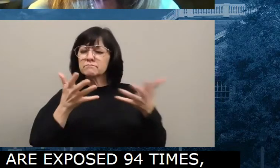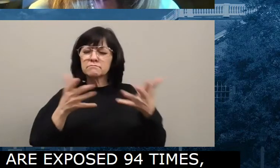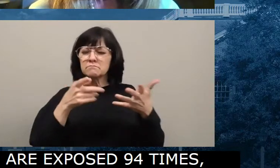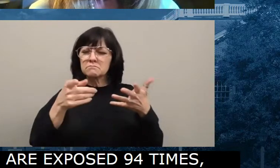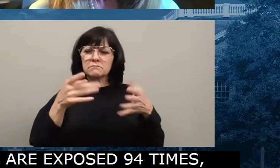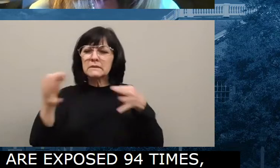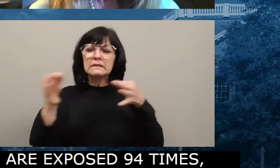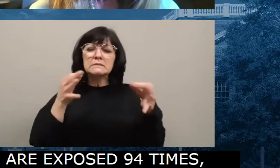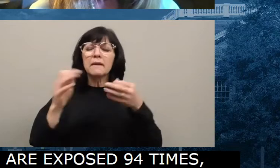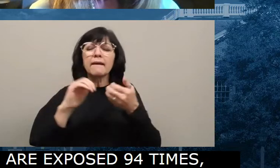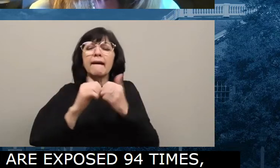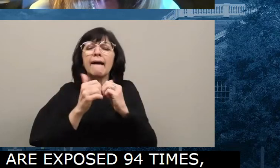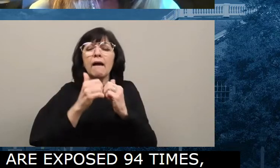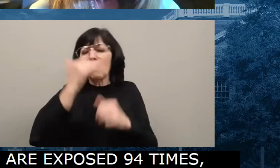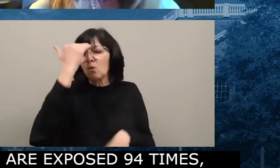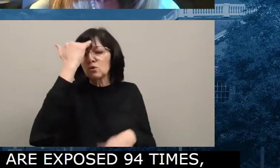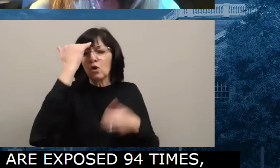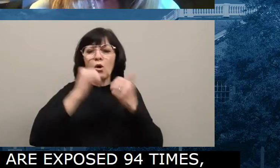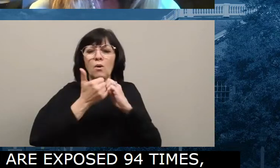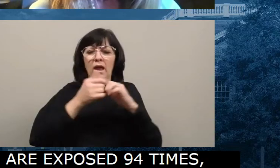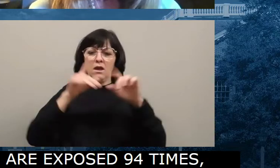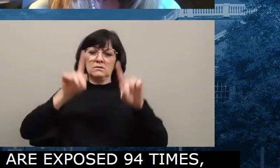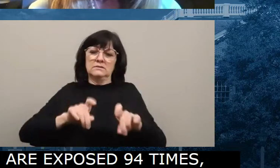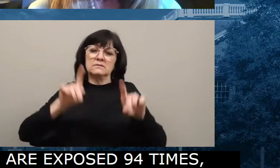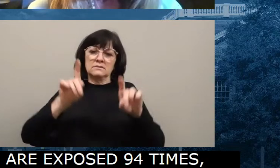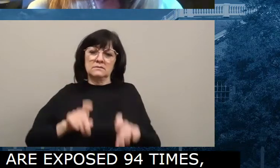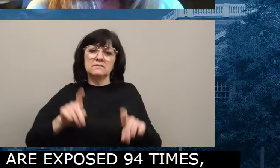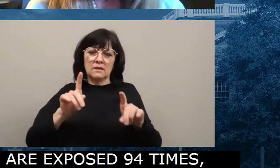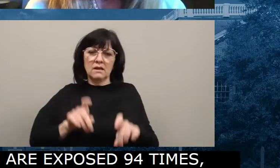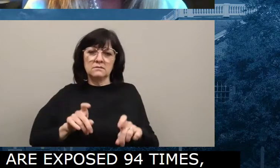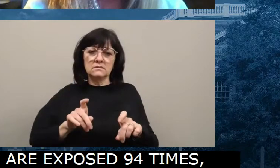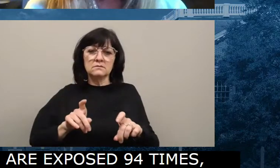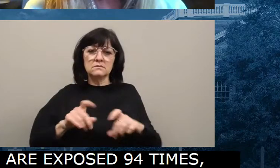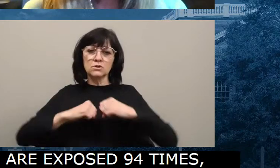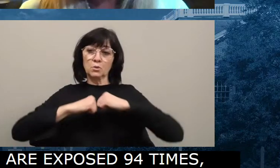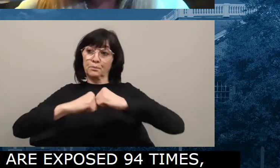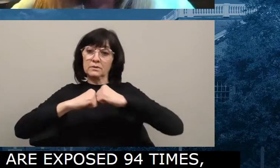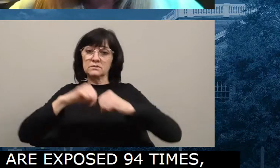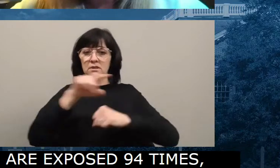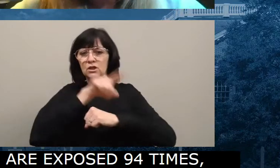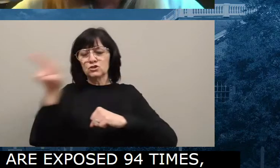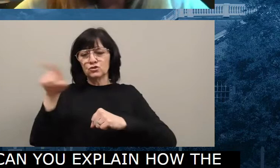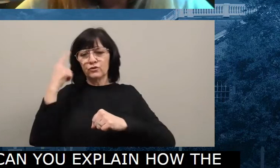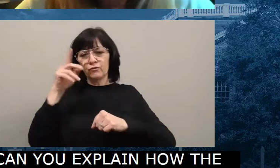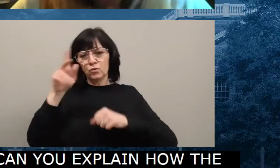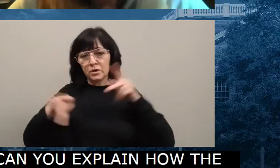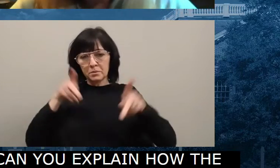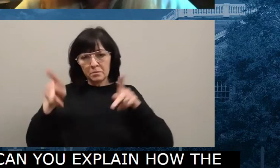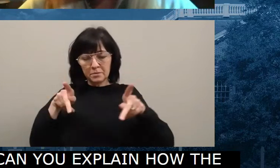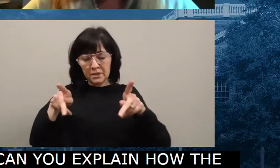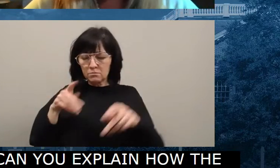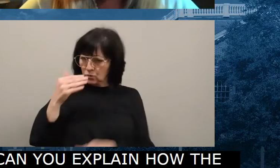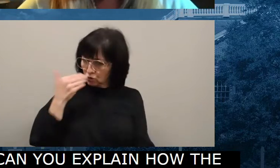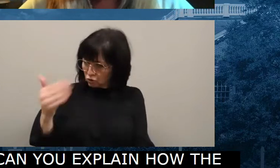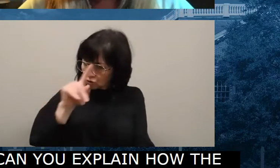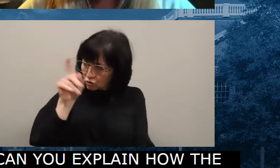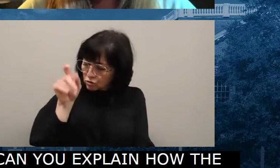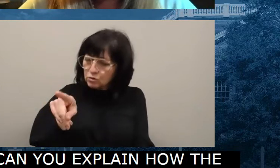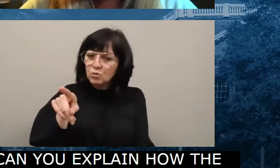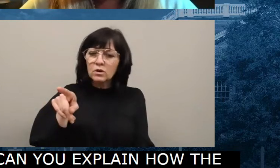as how effective the vaccines have been. Yeah, that's a great question, Brandon. And